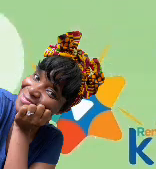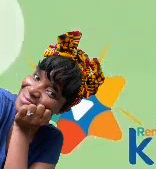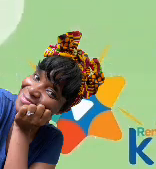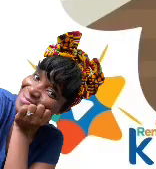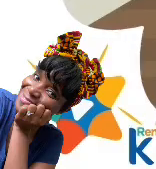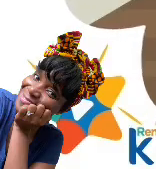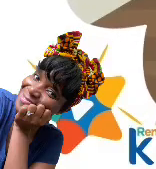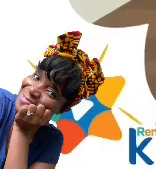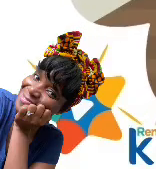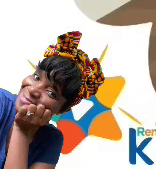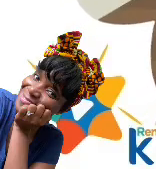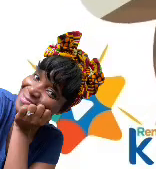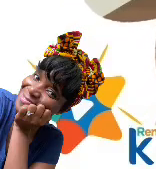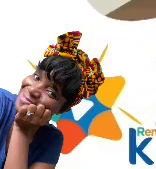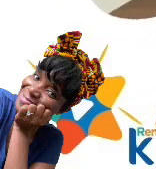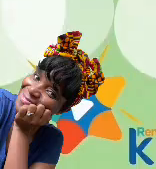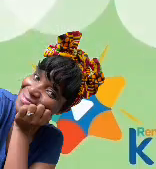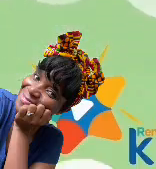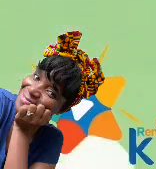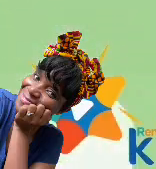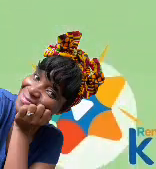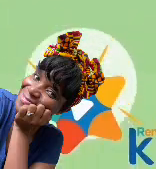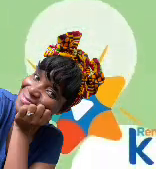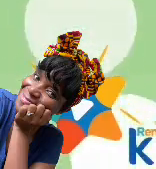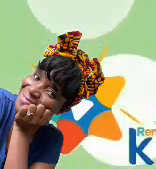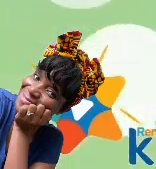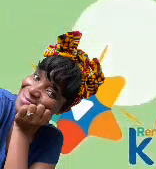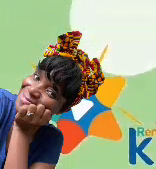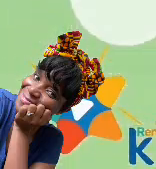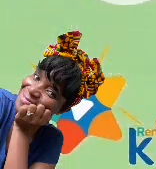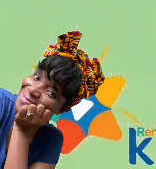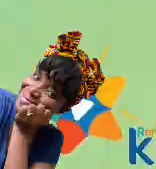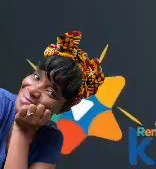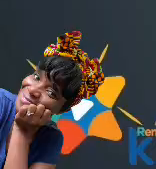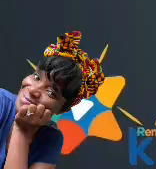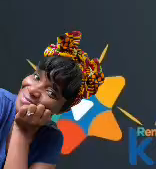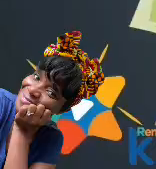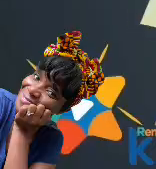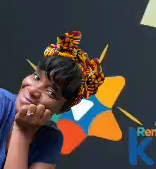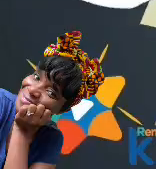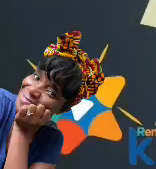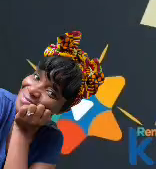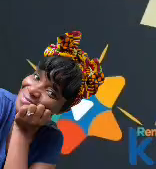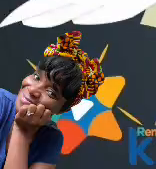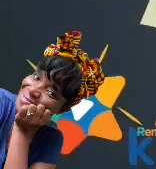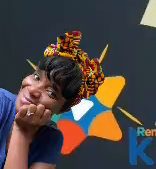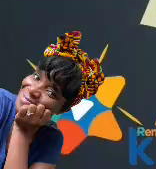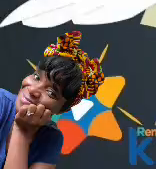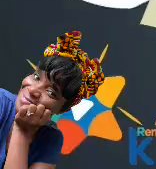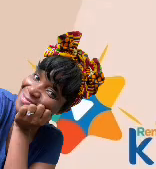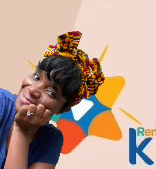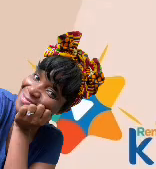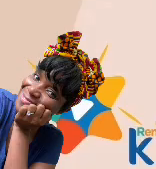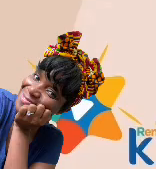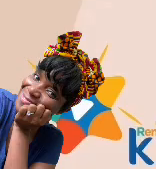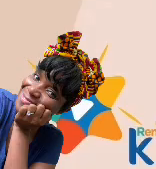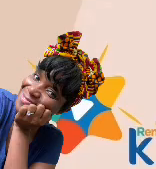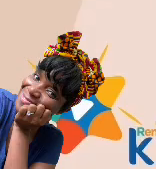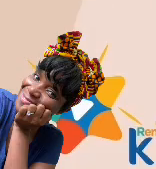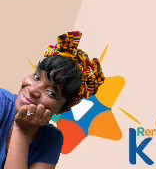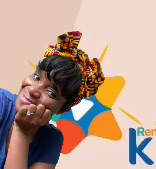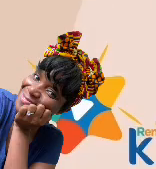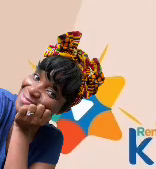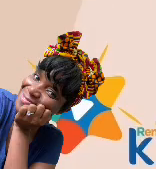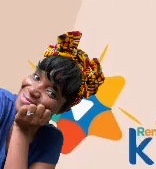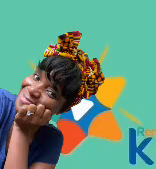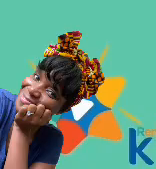decided that she wanted to become a teacher. But she had a big problem. she couldn't pay for college. Although mother